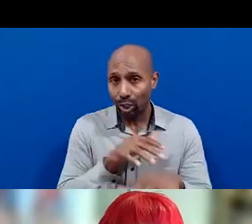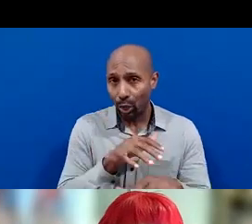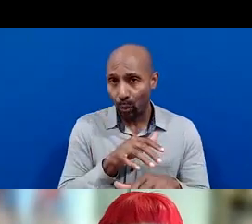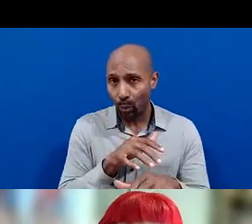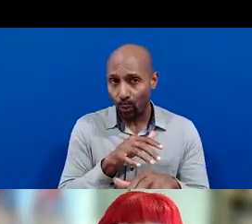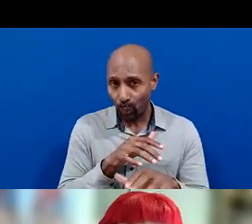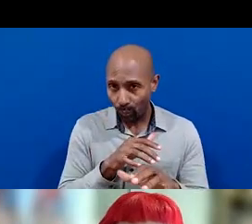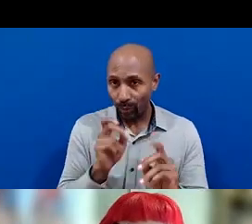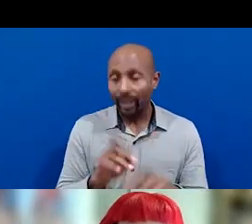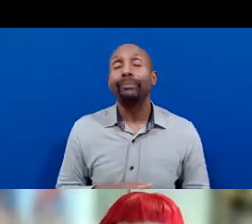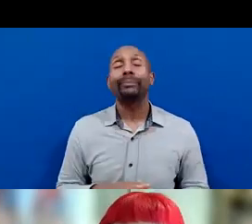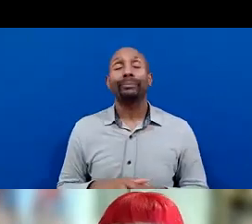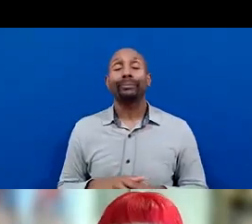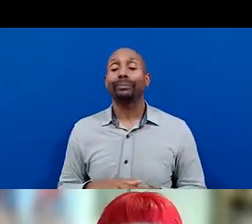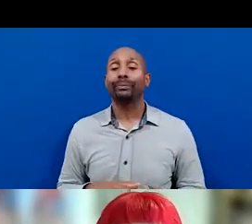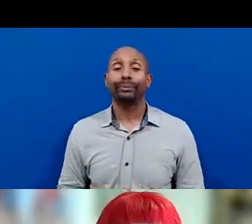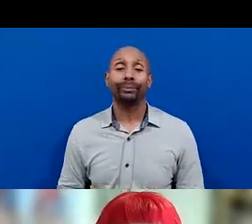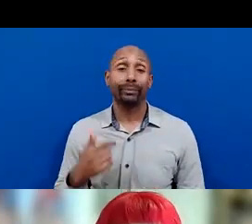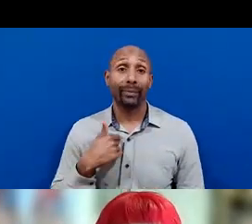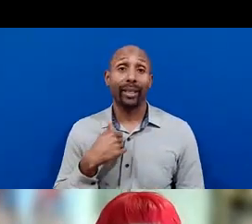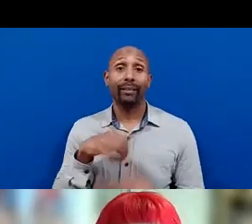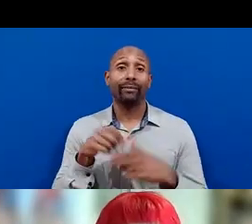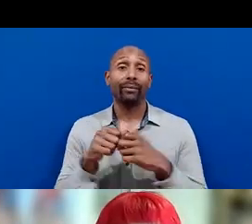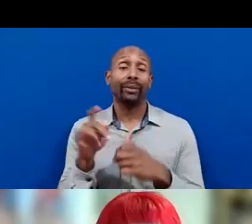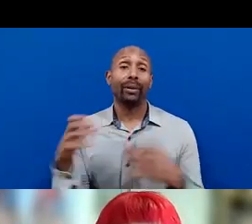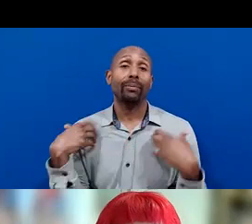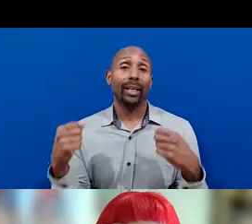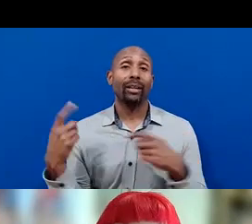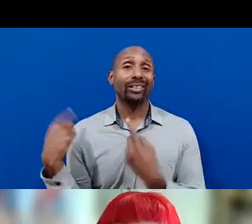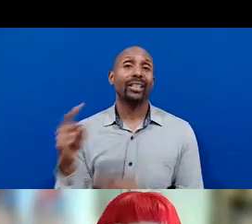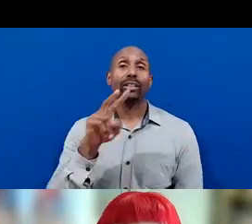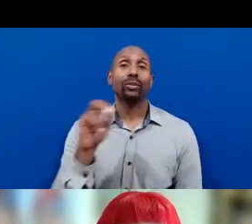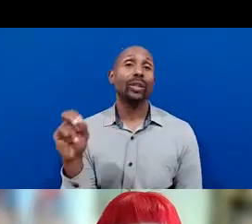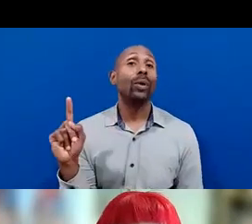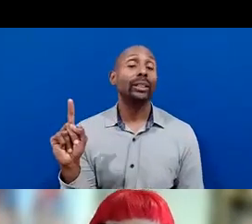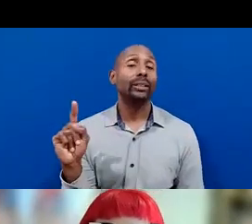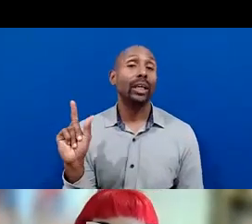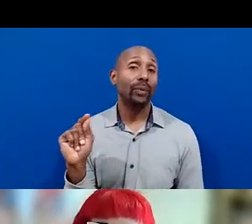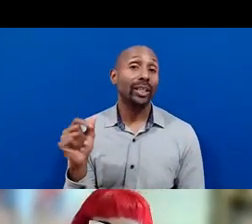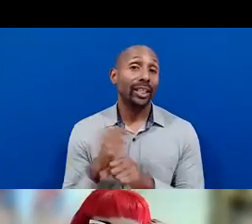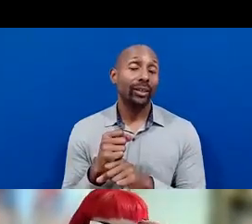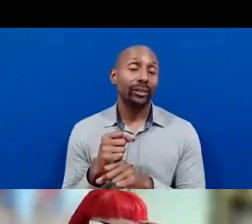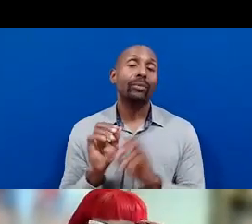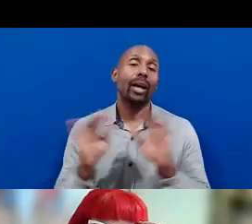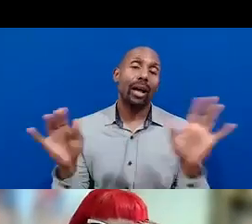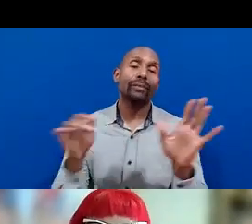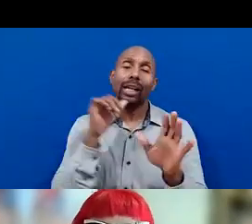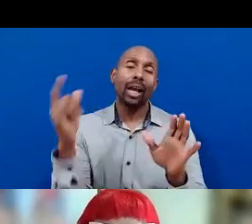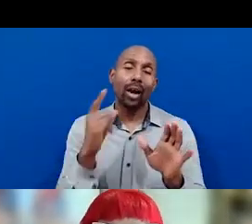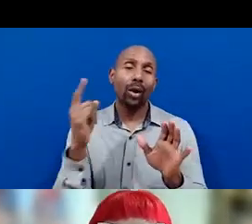What else? So I've been with public health since 2001, so for 20 years. Obviously, I've not been working on COVID,